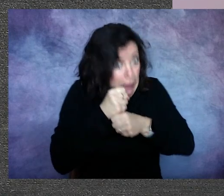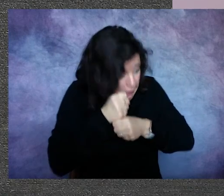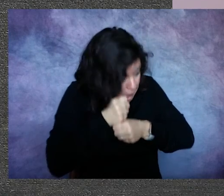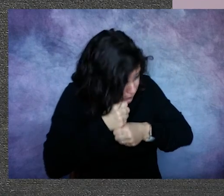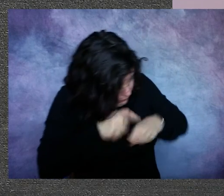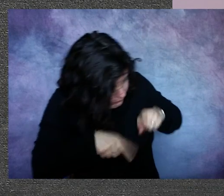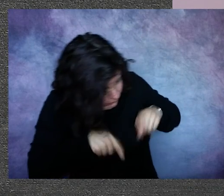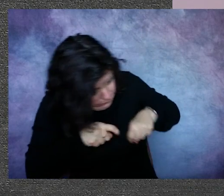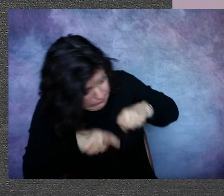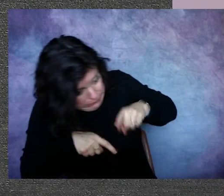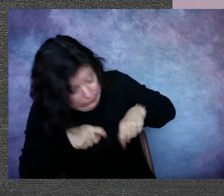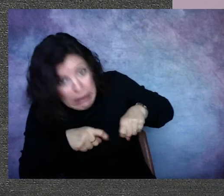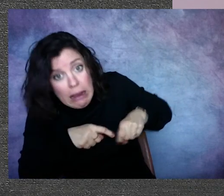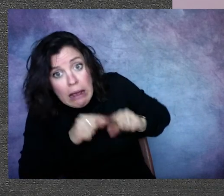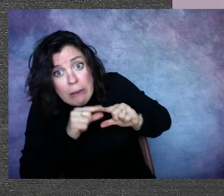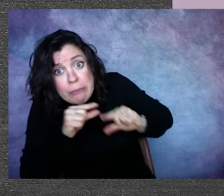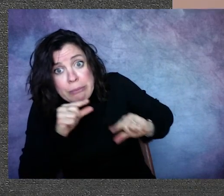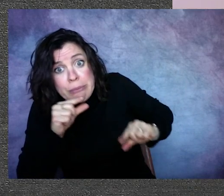hands. Woo!